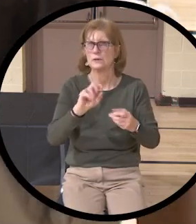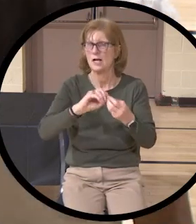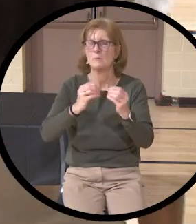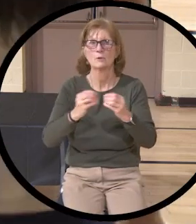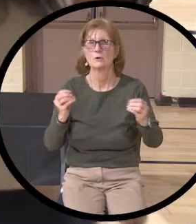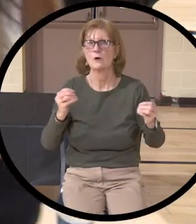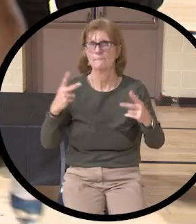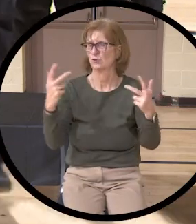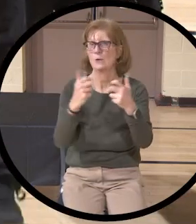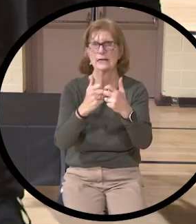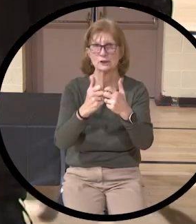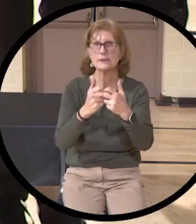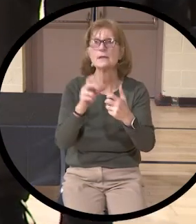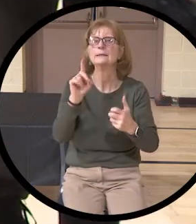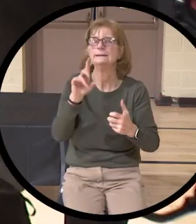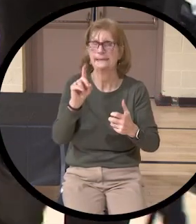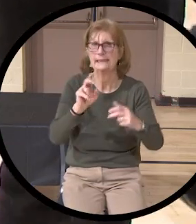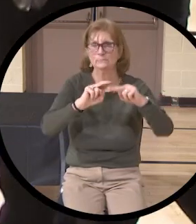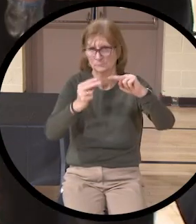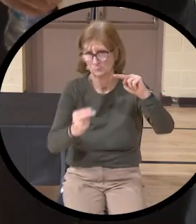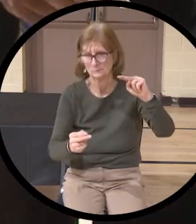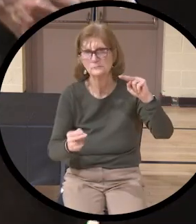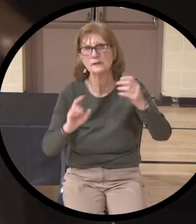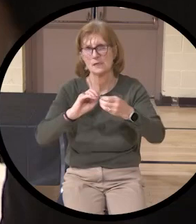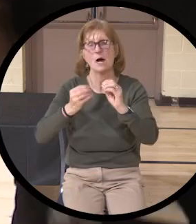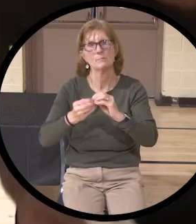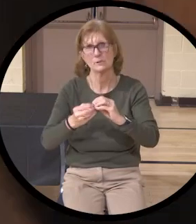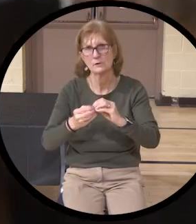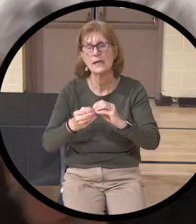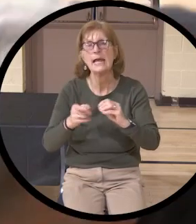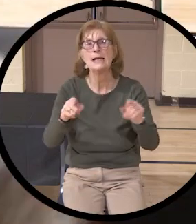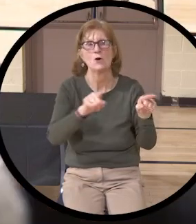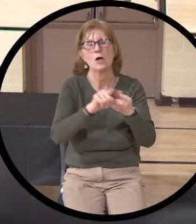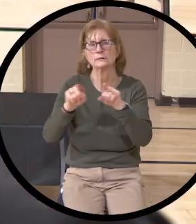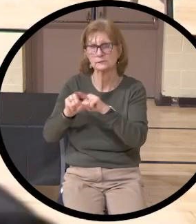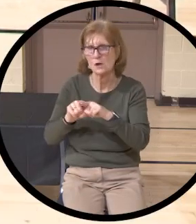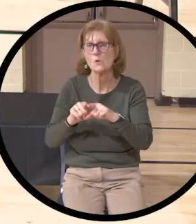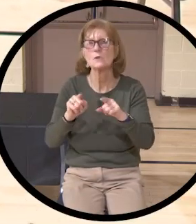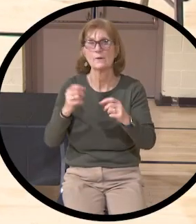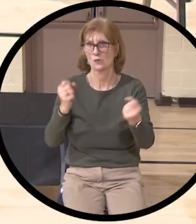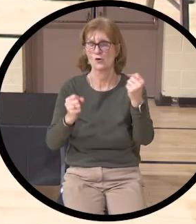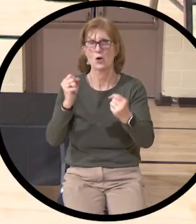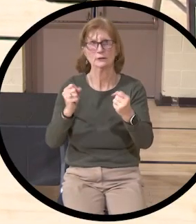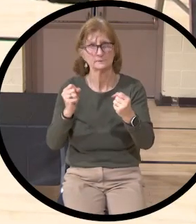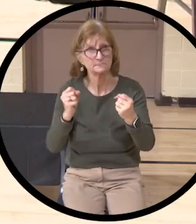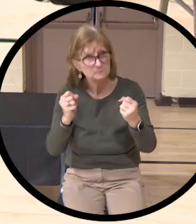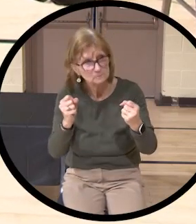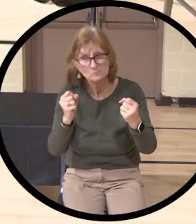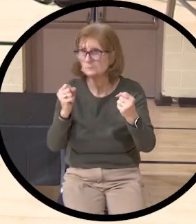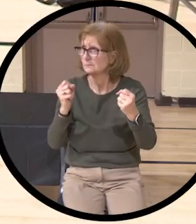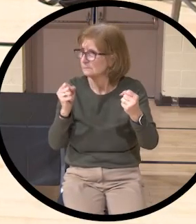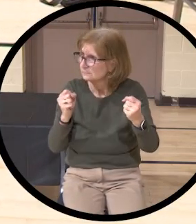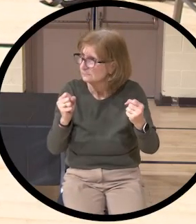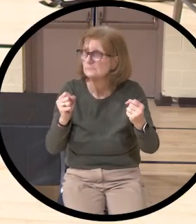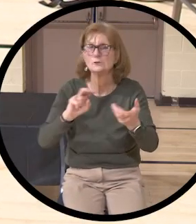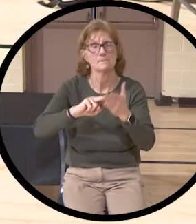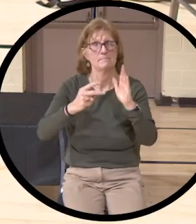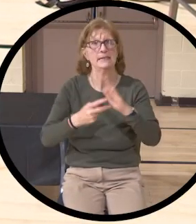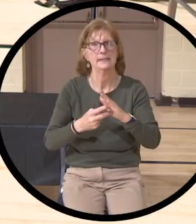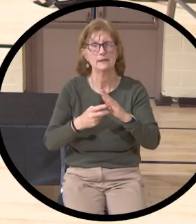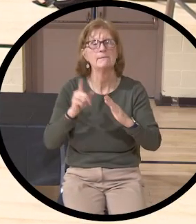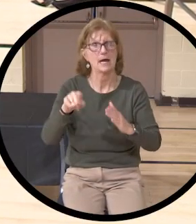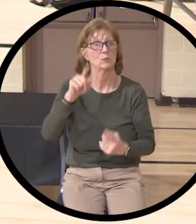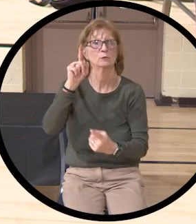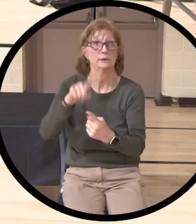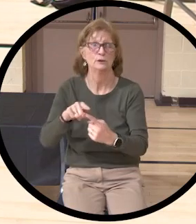should reduce speeds, improve sight lines, and make more predictable behavior, which leads to all sorts of crashes, including crashes with parked